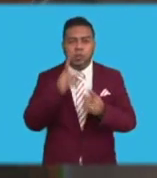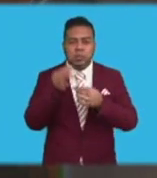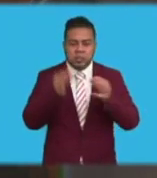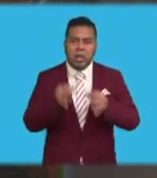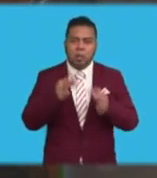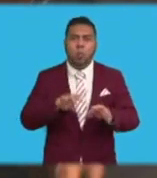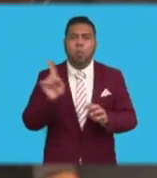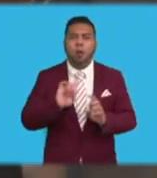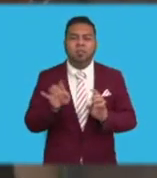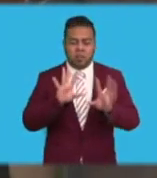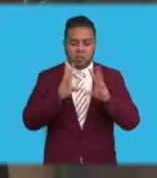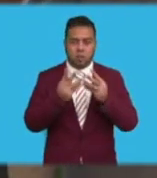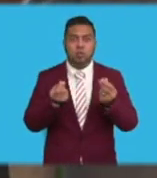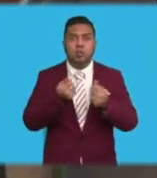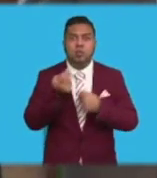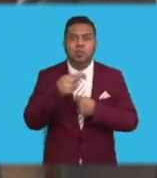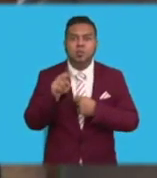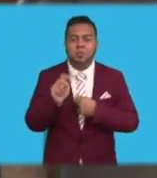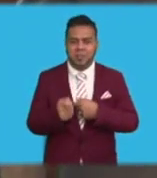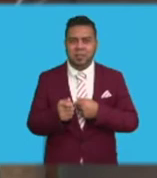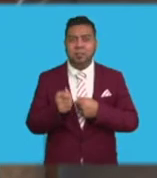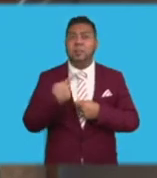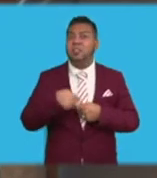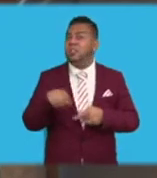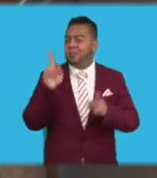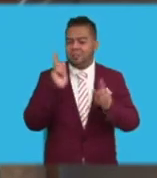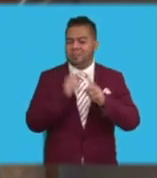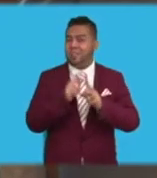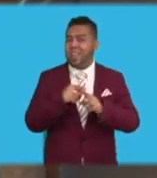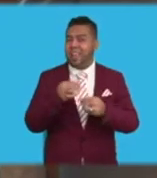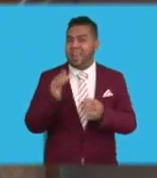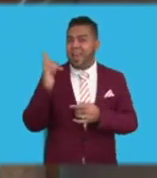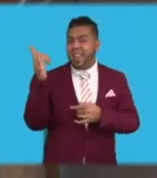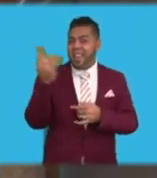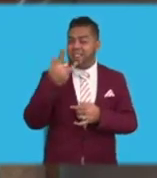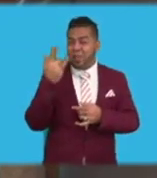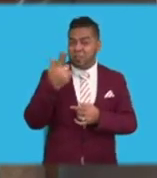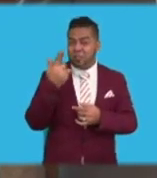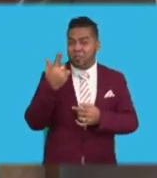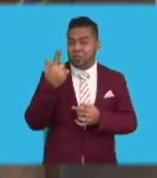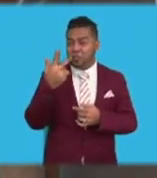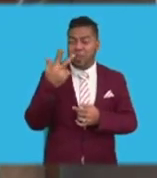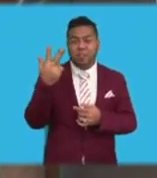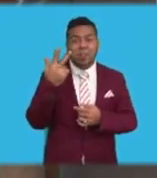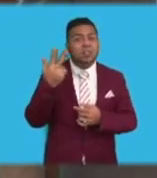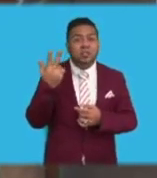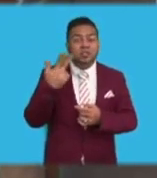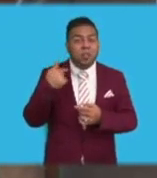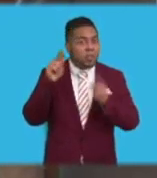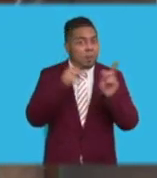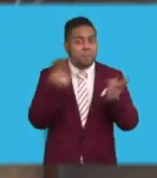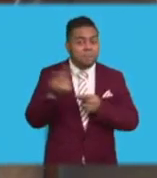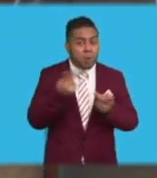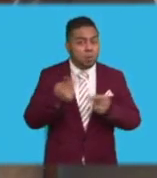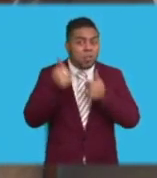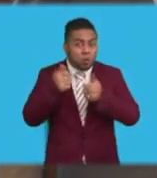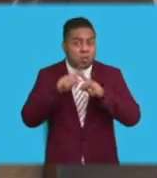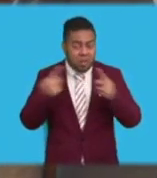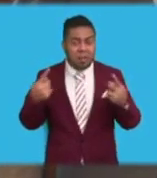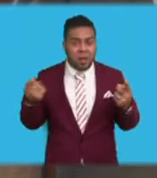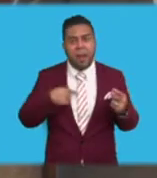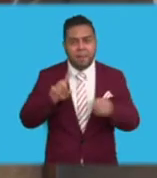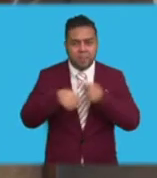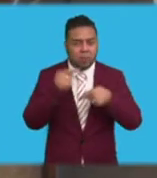what the solution should be. The distinct advantage of mediation is that both parties have an opportunity